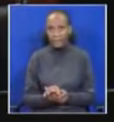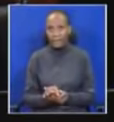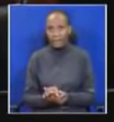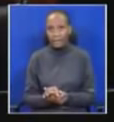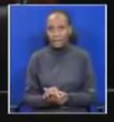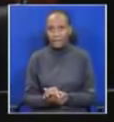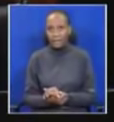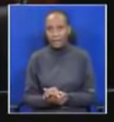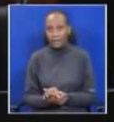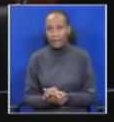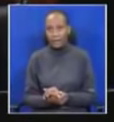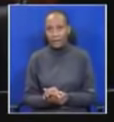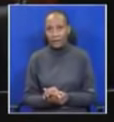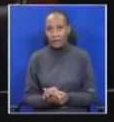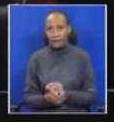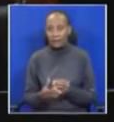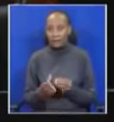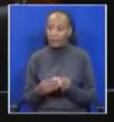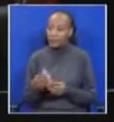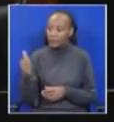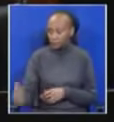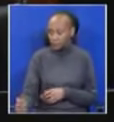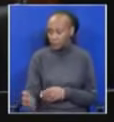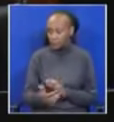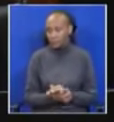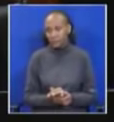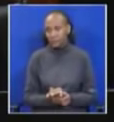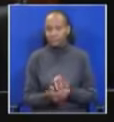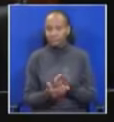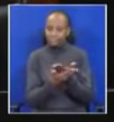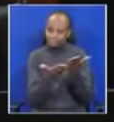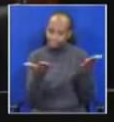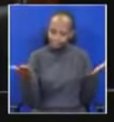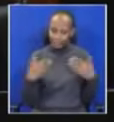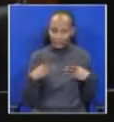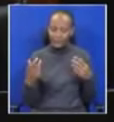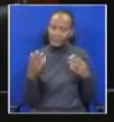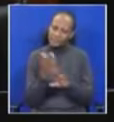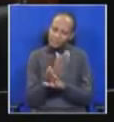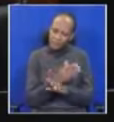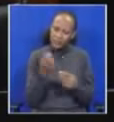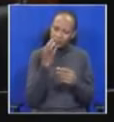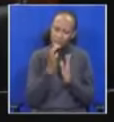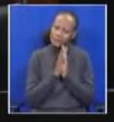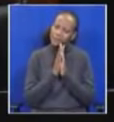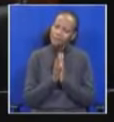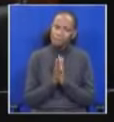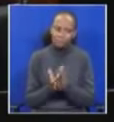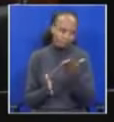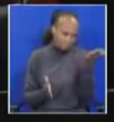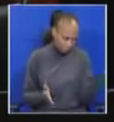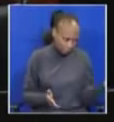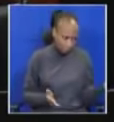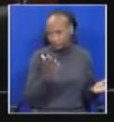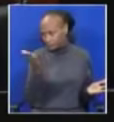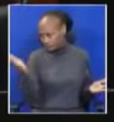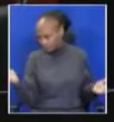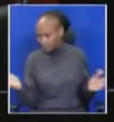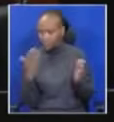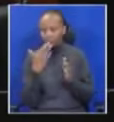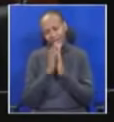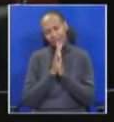learn to... Honourable member, take your seat. Honourable members, I've made an appeal to both sides of the House that